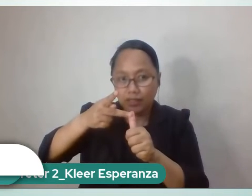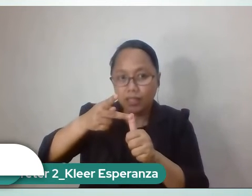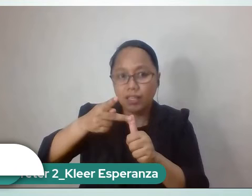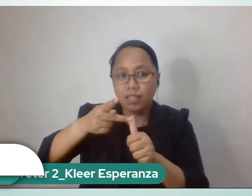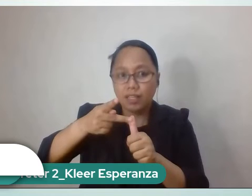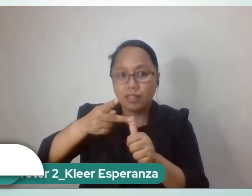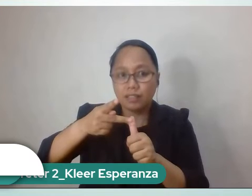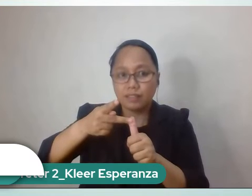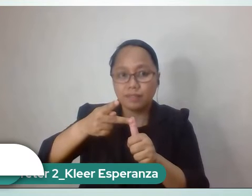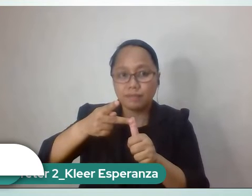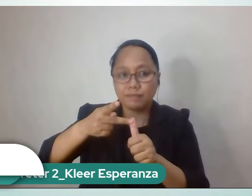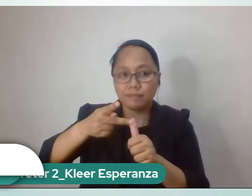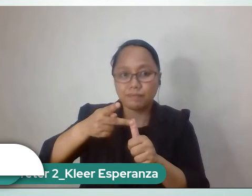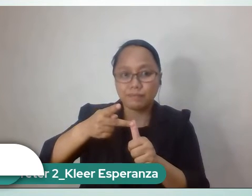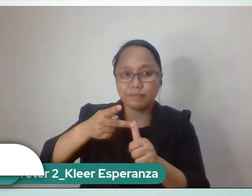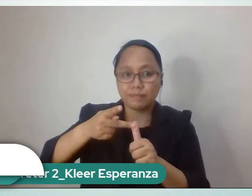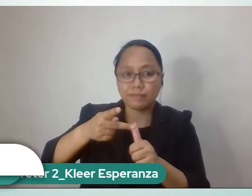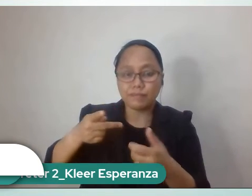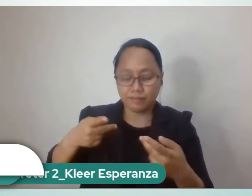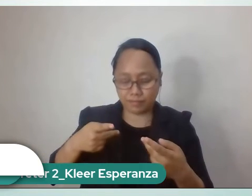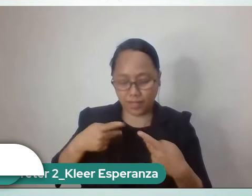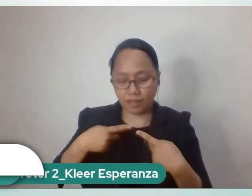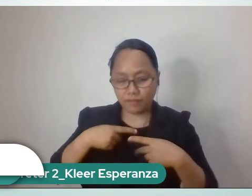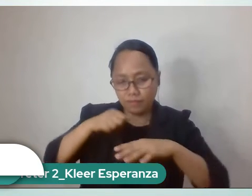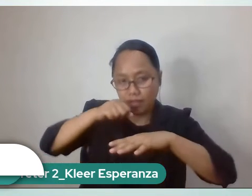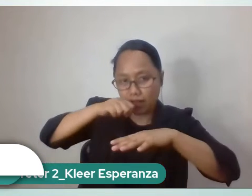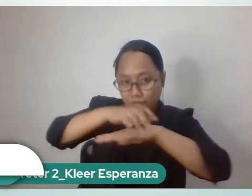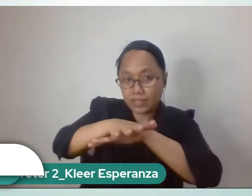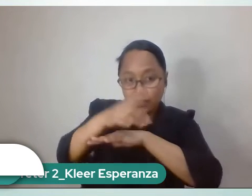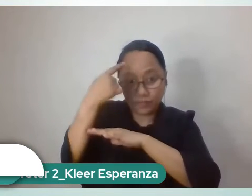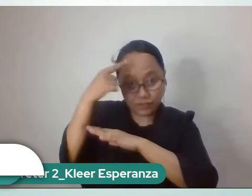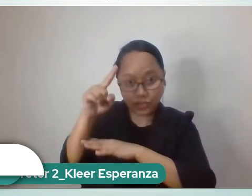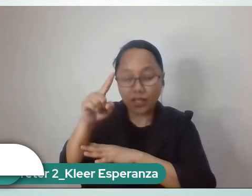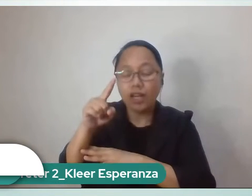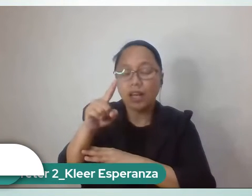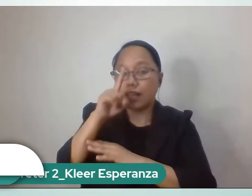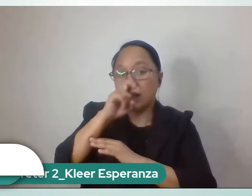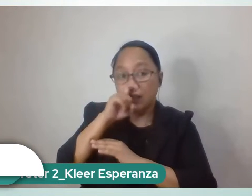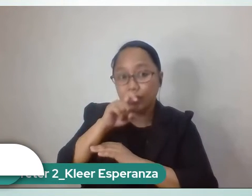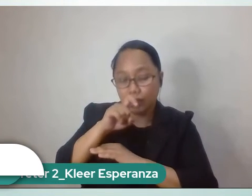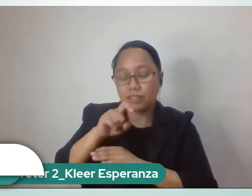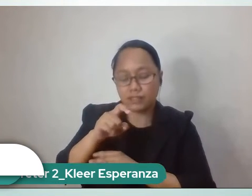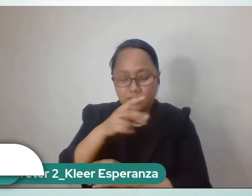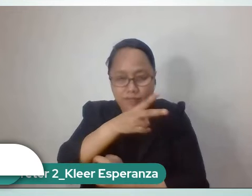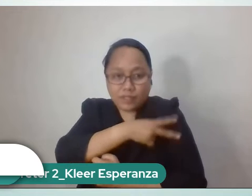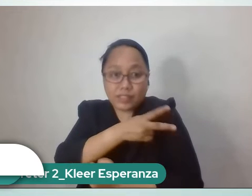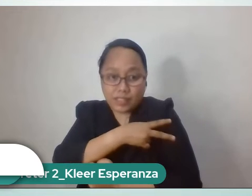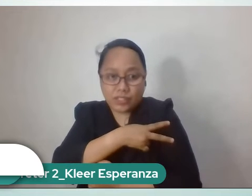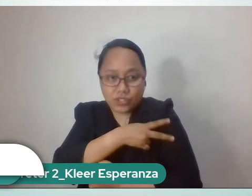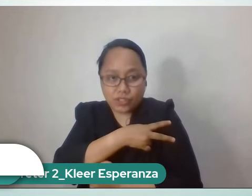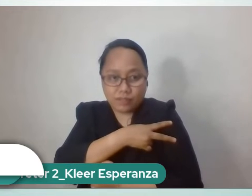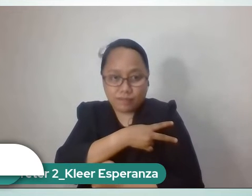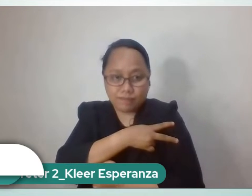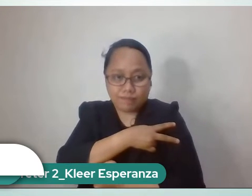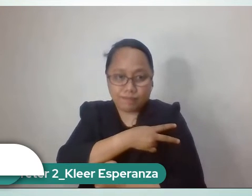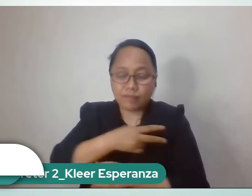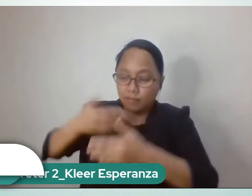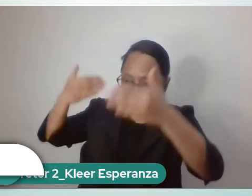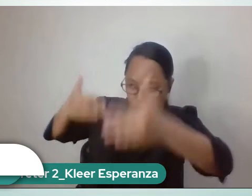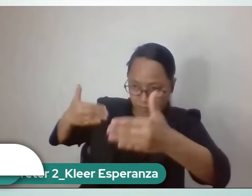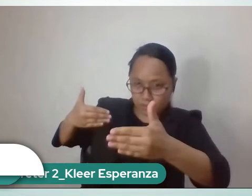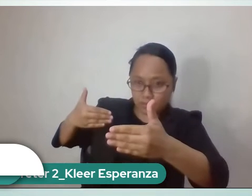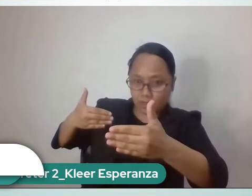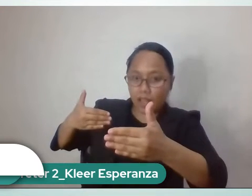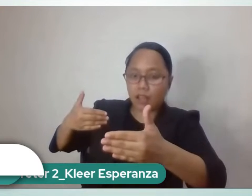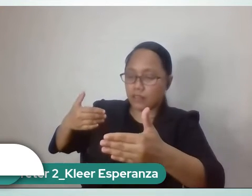the most effectiveness of the vaccination. Again, repeat, the priority age should